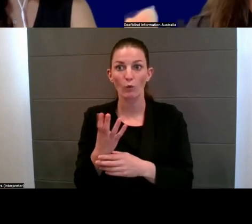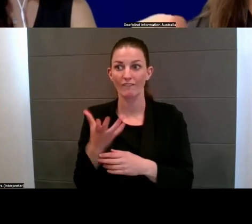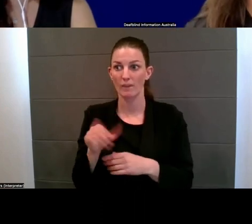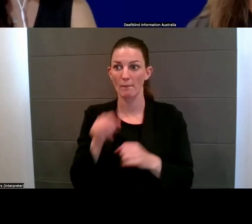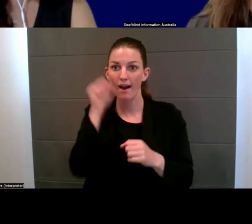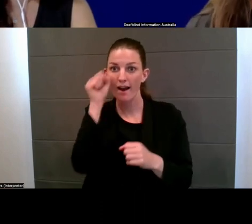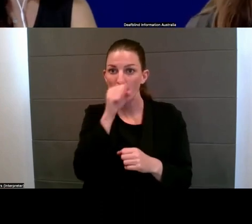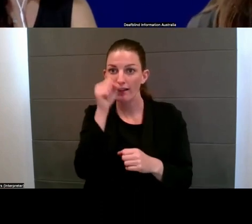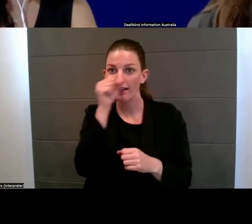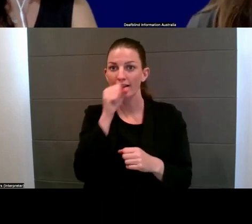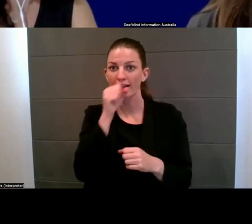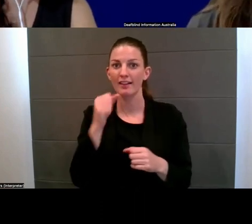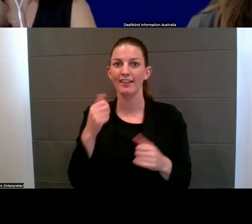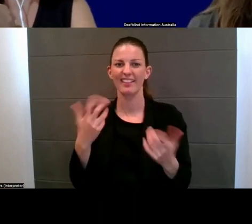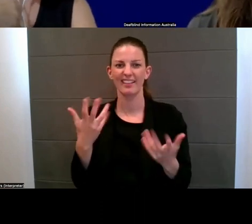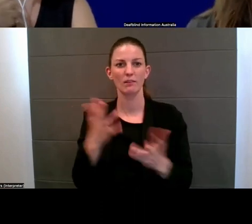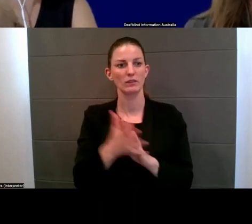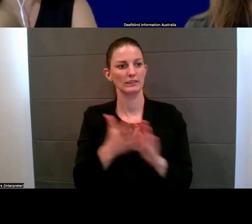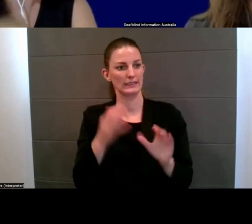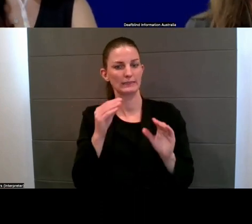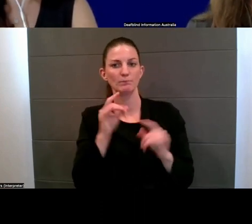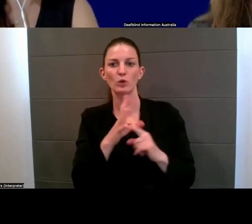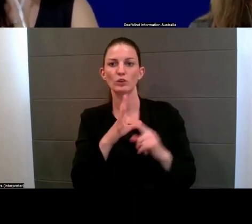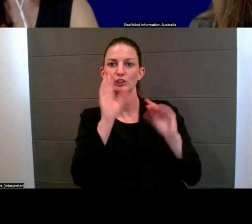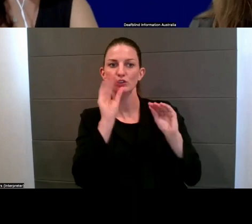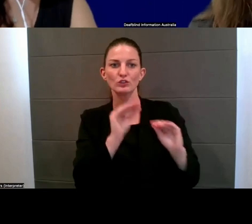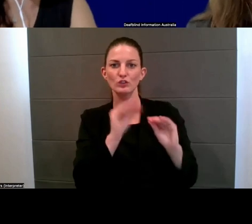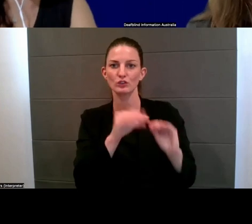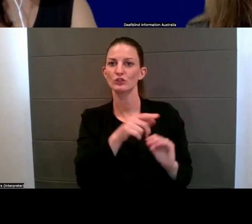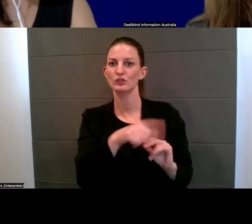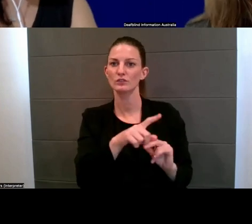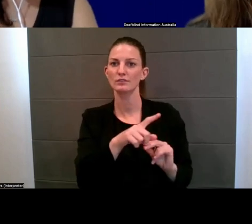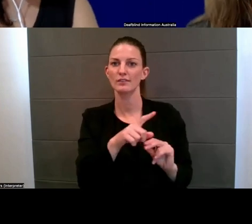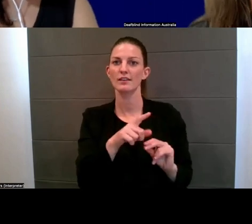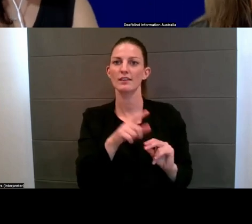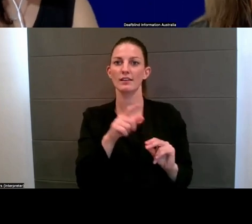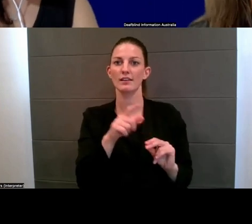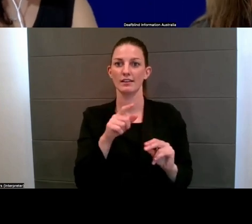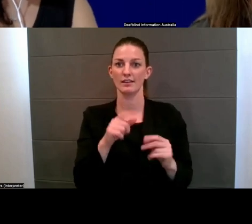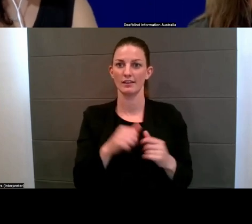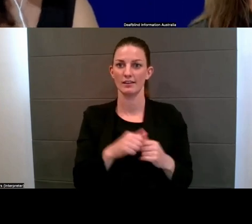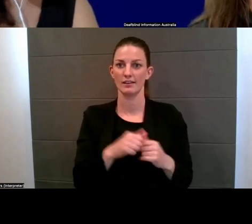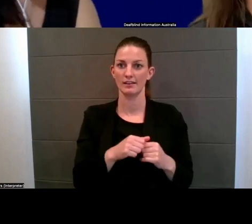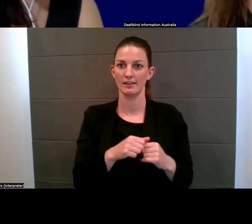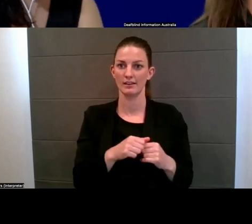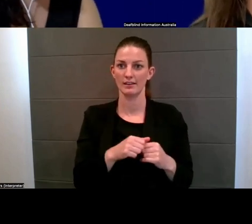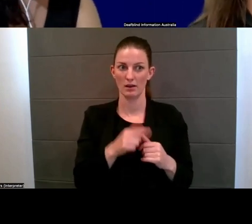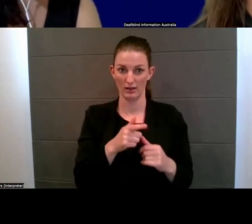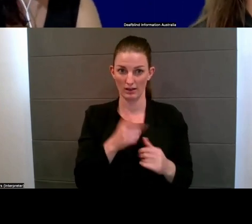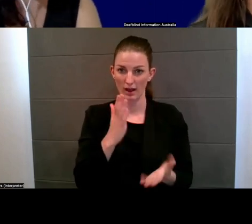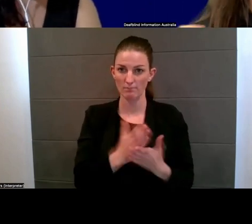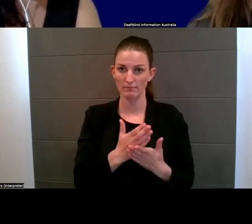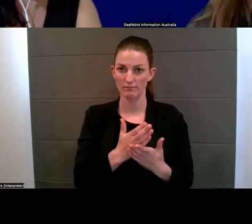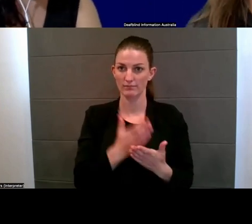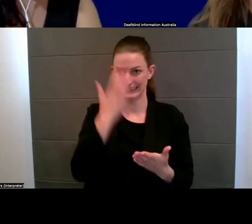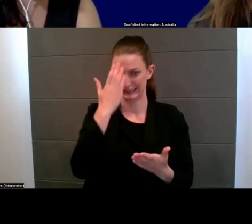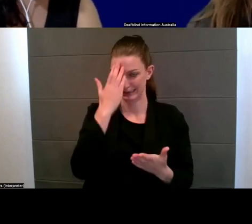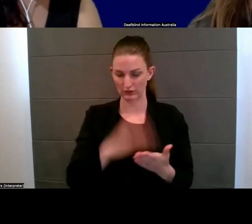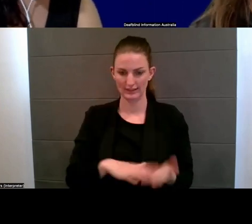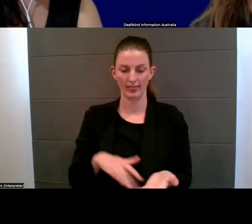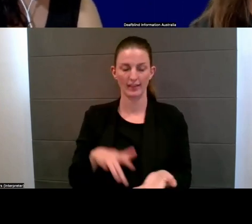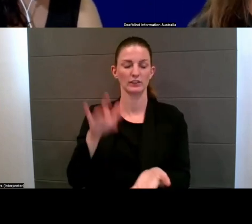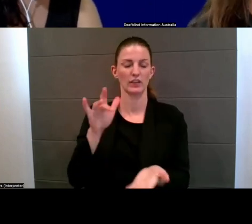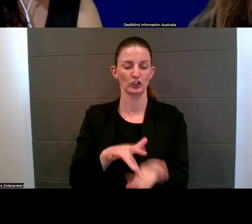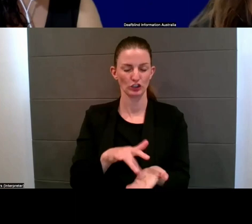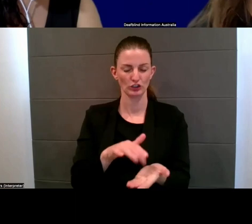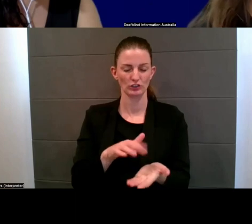physical skills to guide that. So how do we develop, you know, are we actually giving them time to experience the touch and the motion